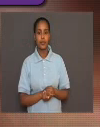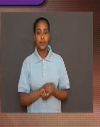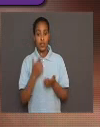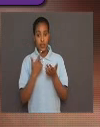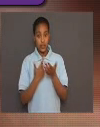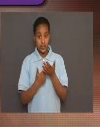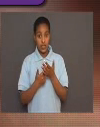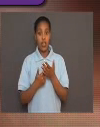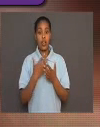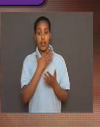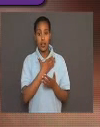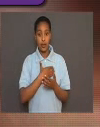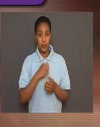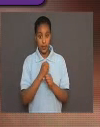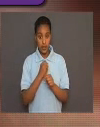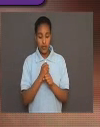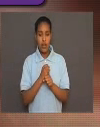These elements make up